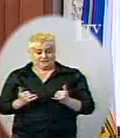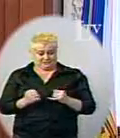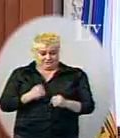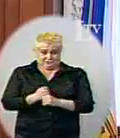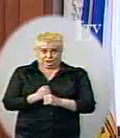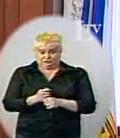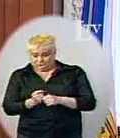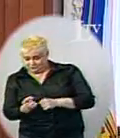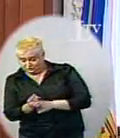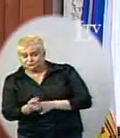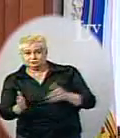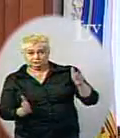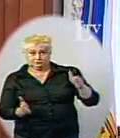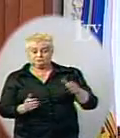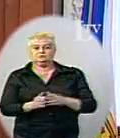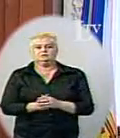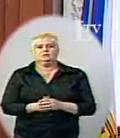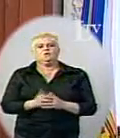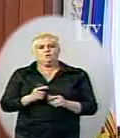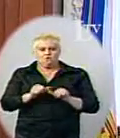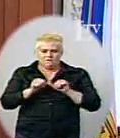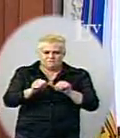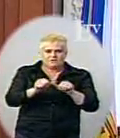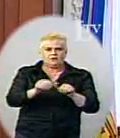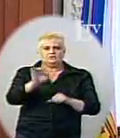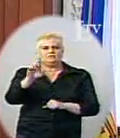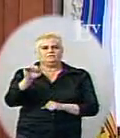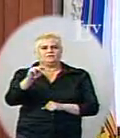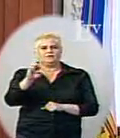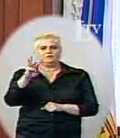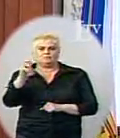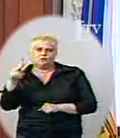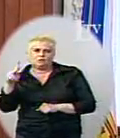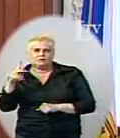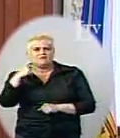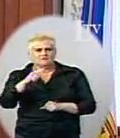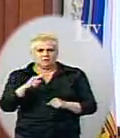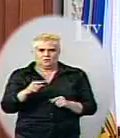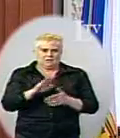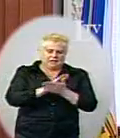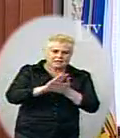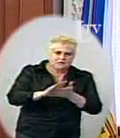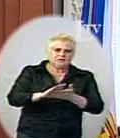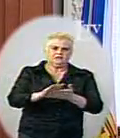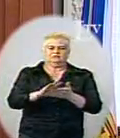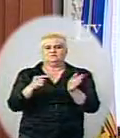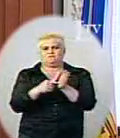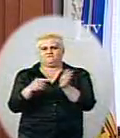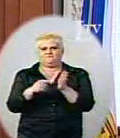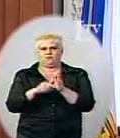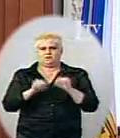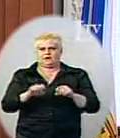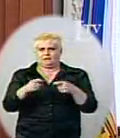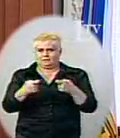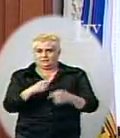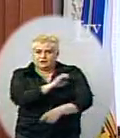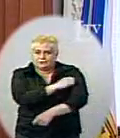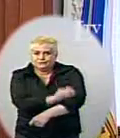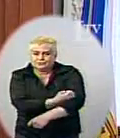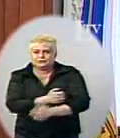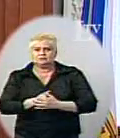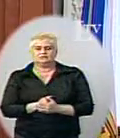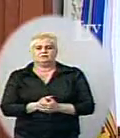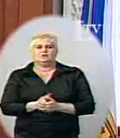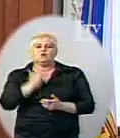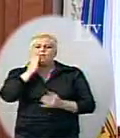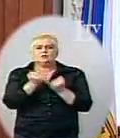will continue to develop the regulatory framework for cleaner and more affordable energy. There will be fully